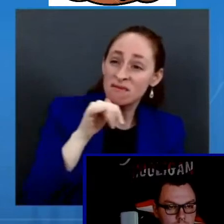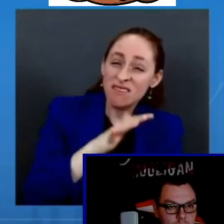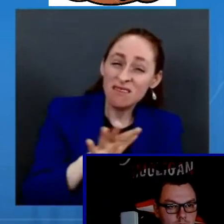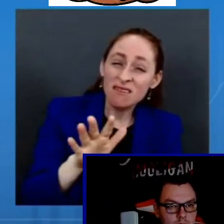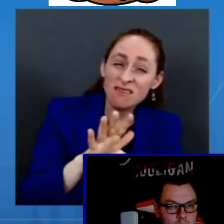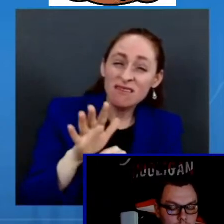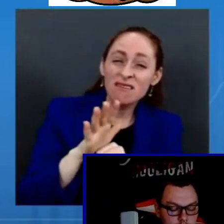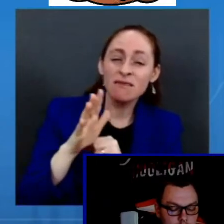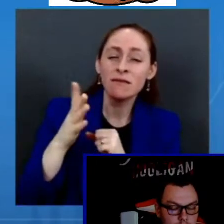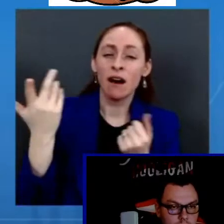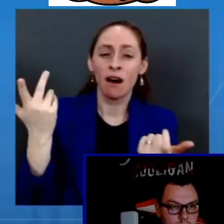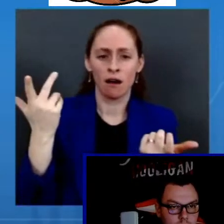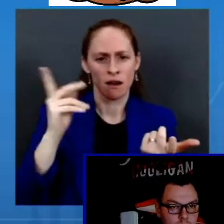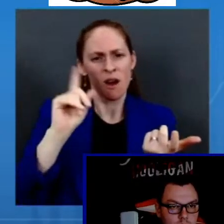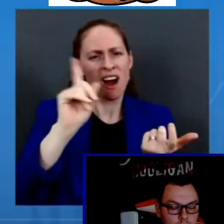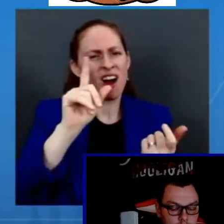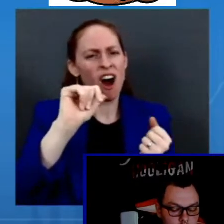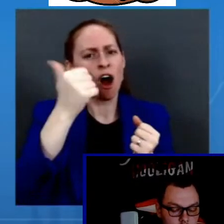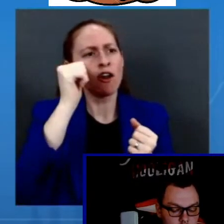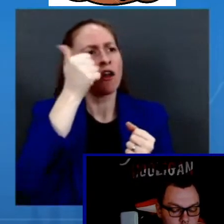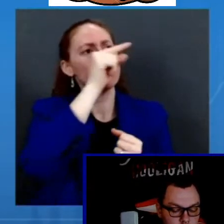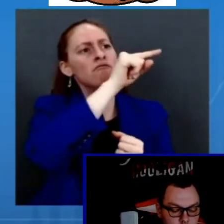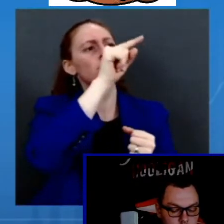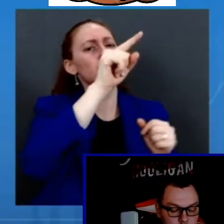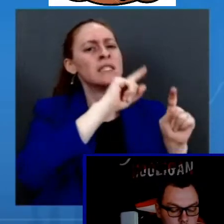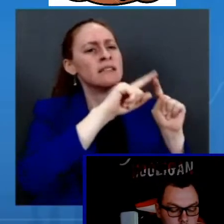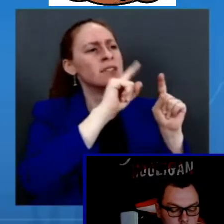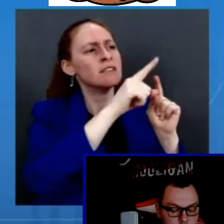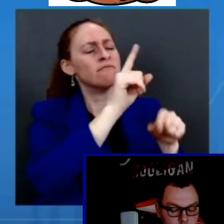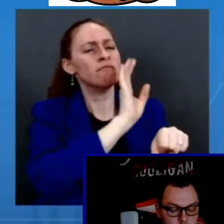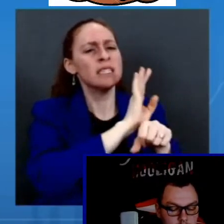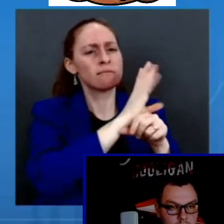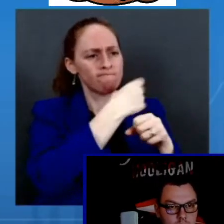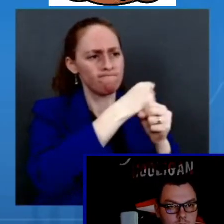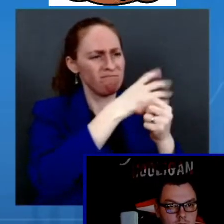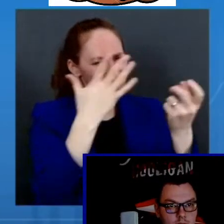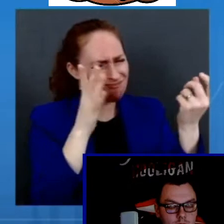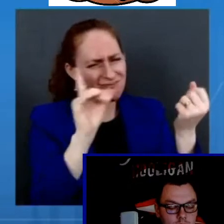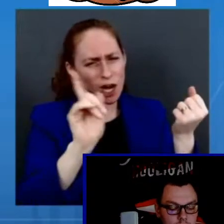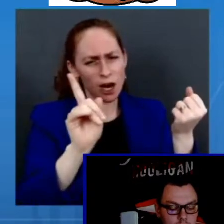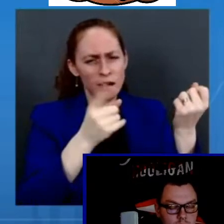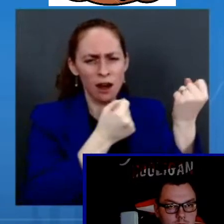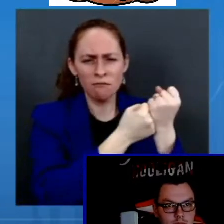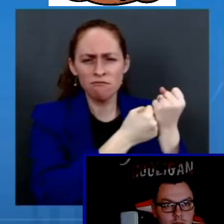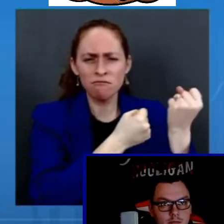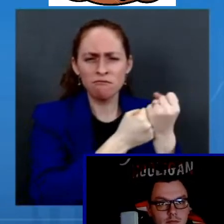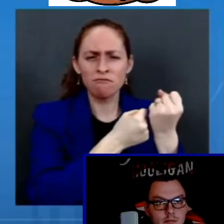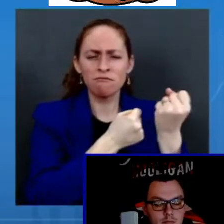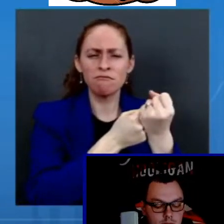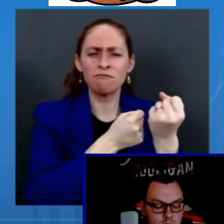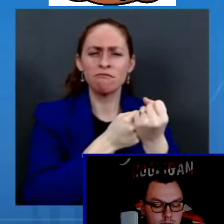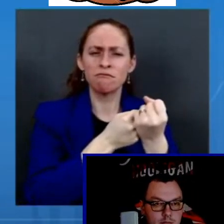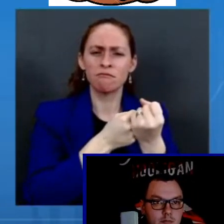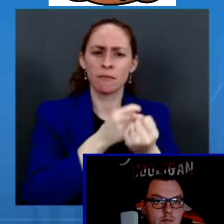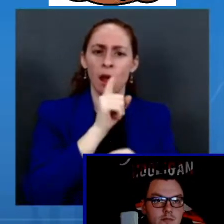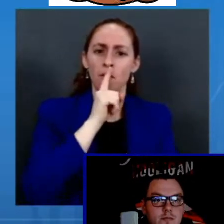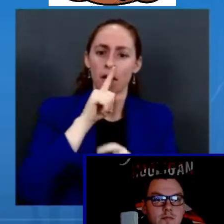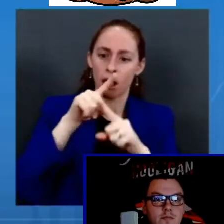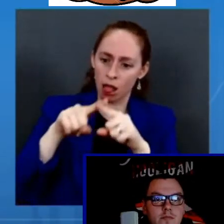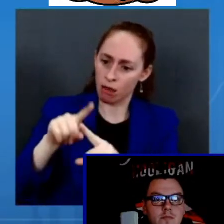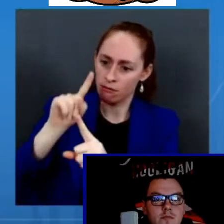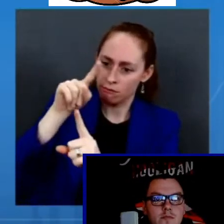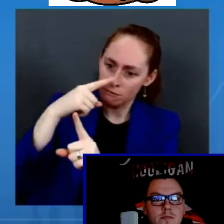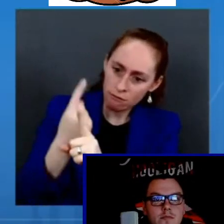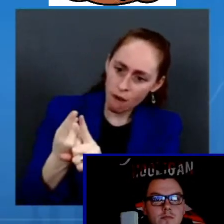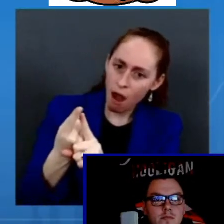helping to make the J&J vaccine. So you're not just relying on Pfizer's capacity alone. Have you